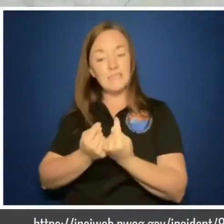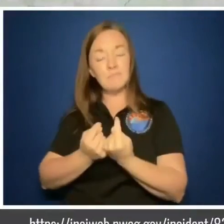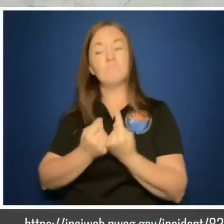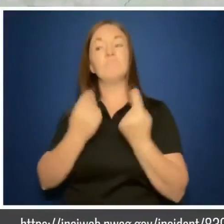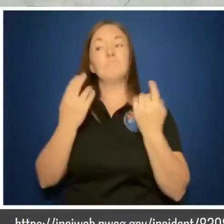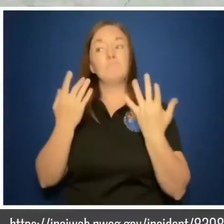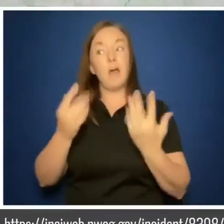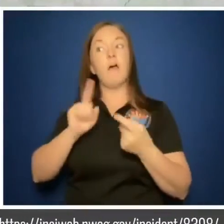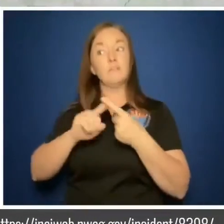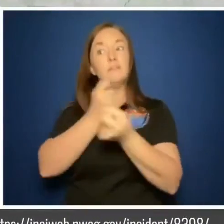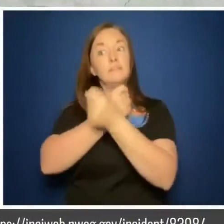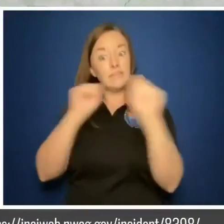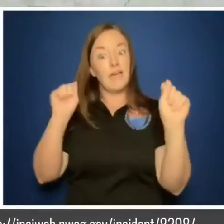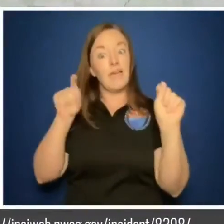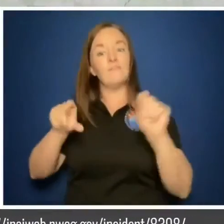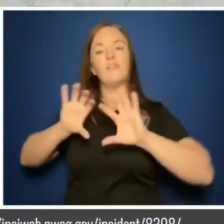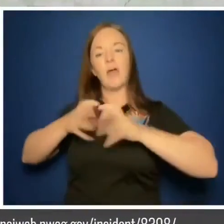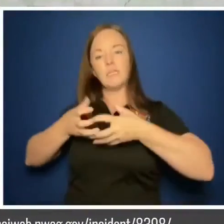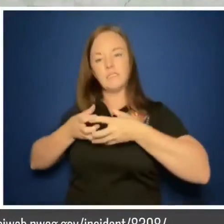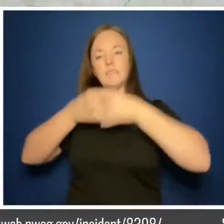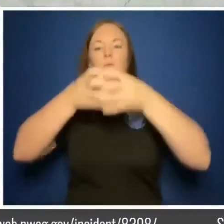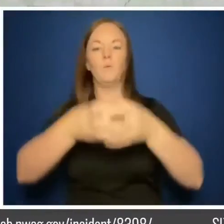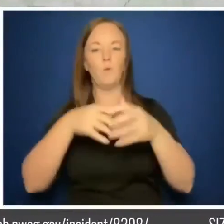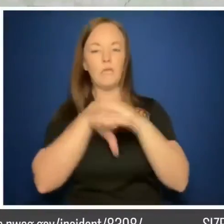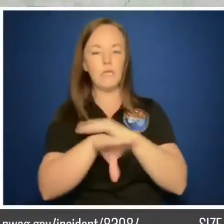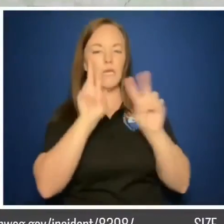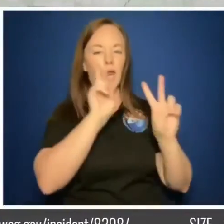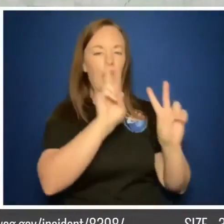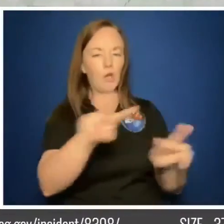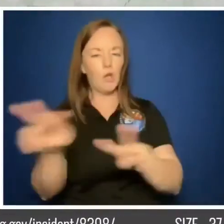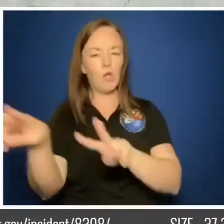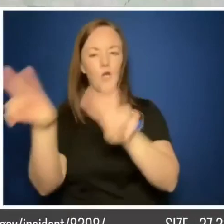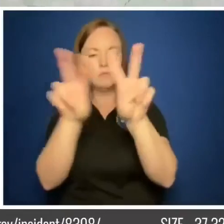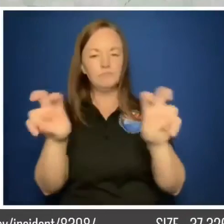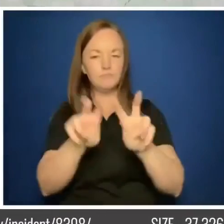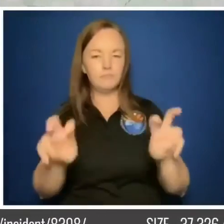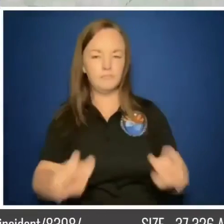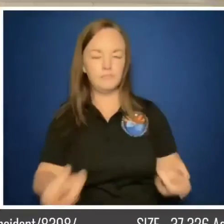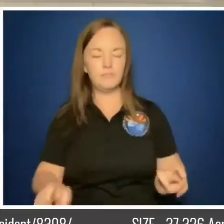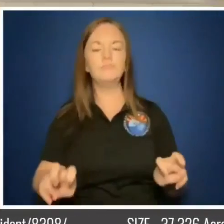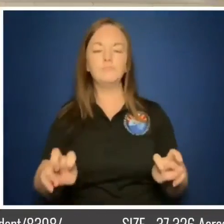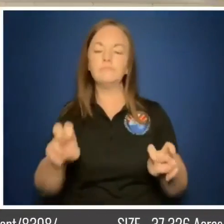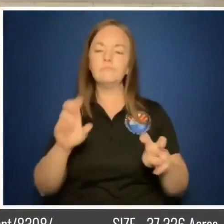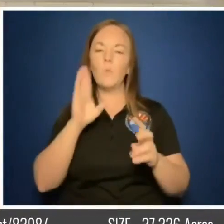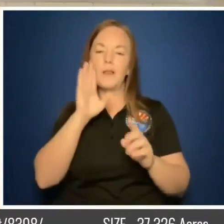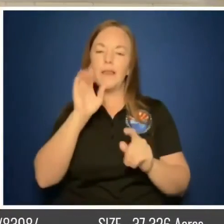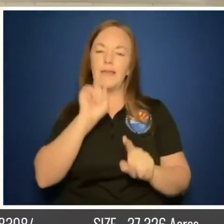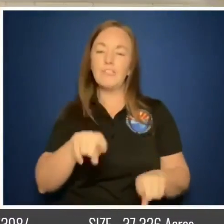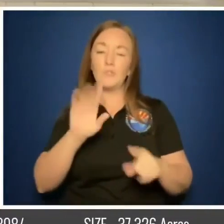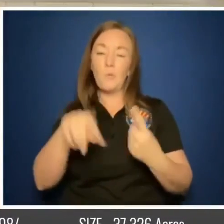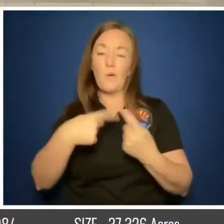safe, the damage assessment team can go in, and then we'll have answers for you on that. Thank you.